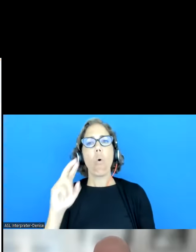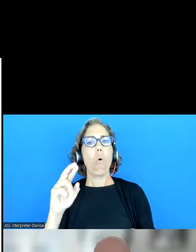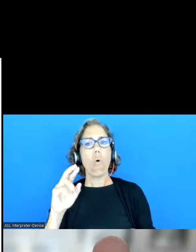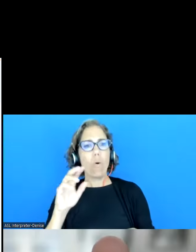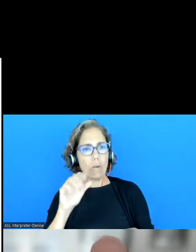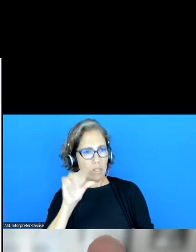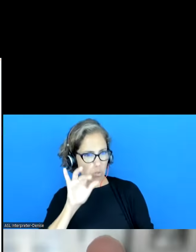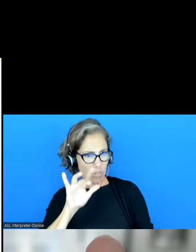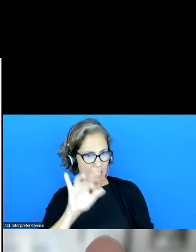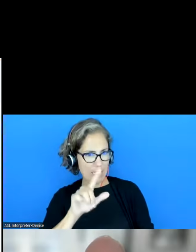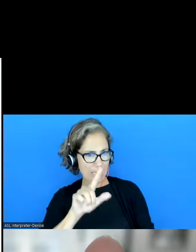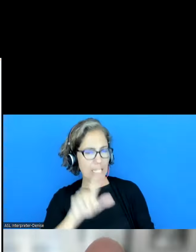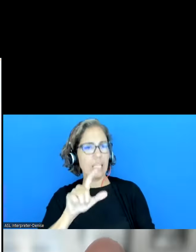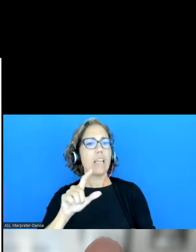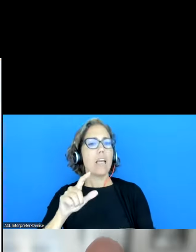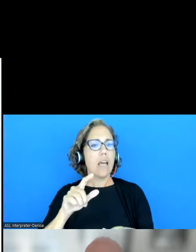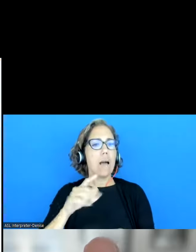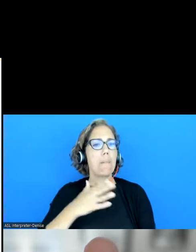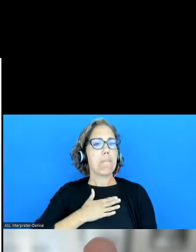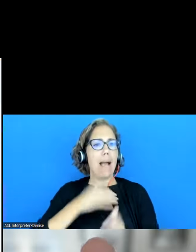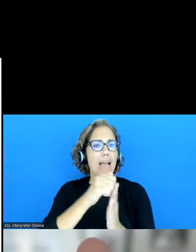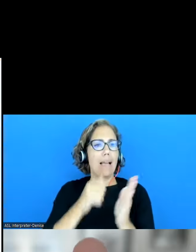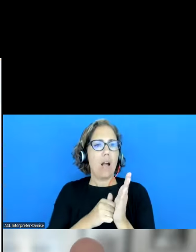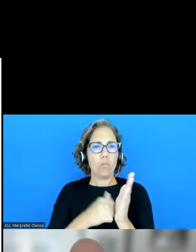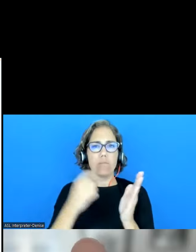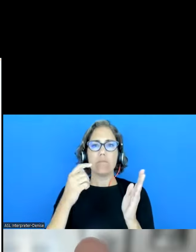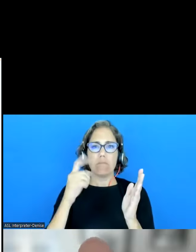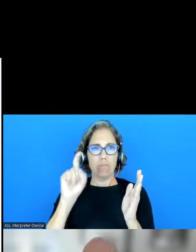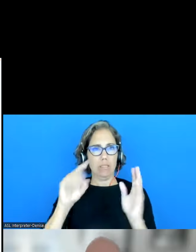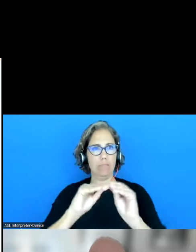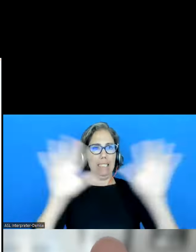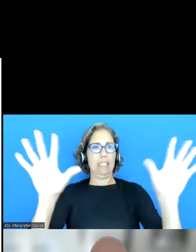or something very clear in your link text?